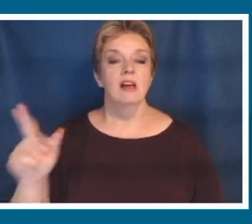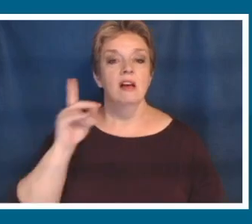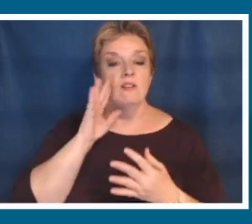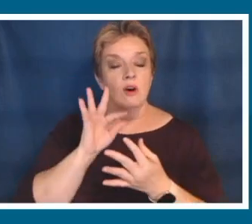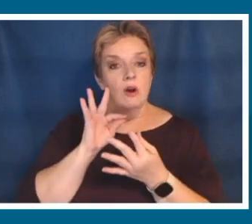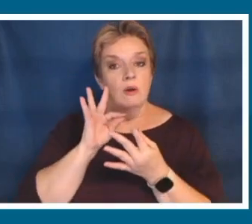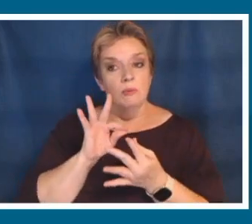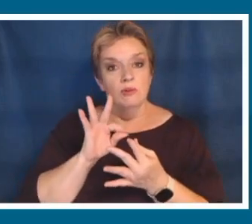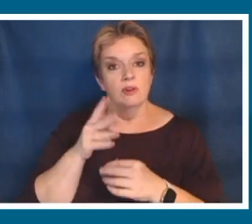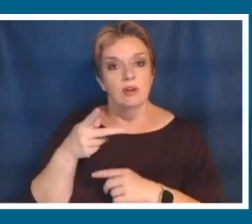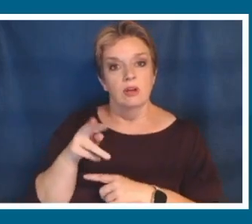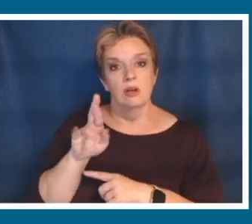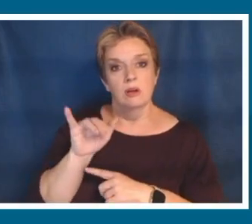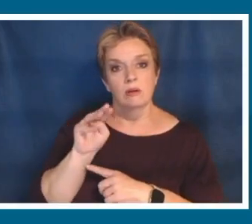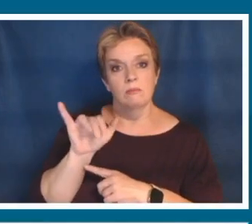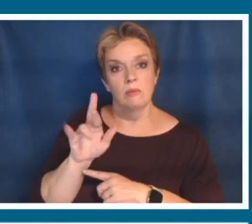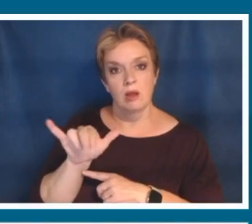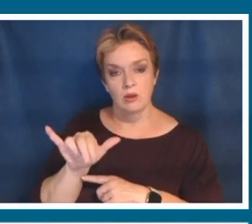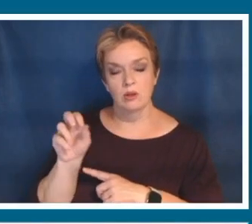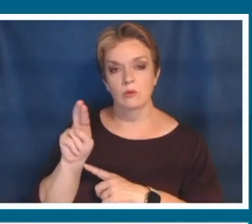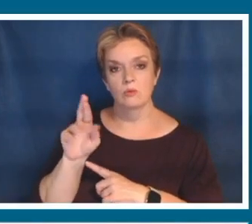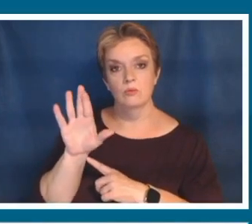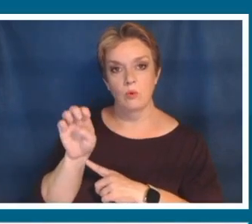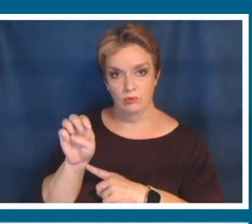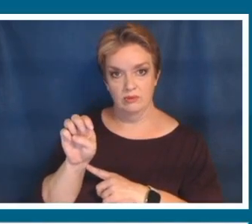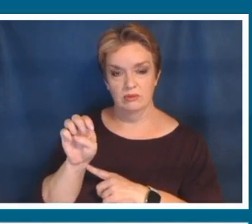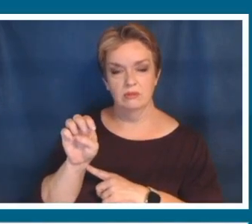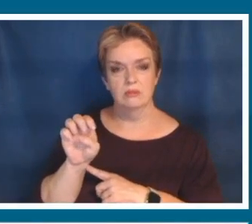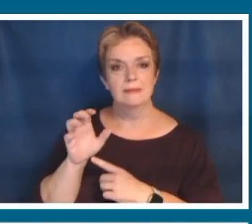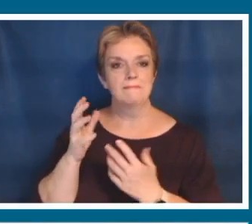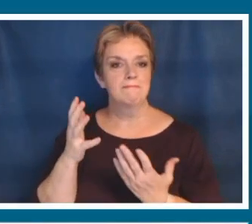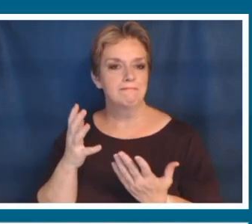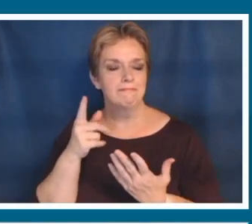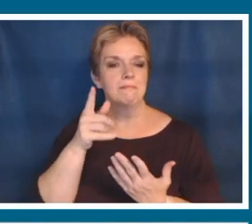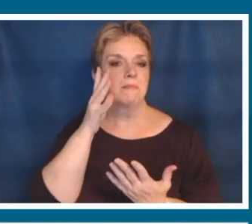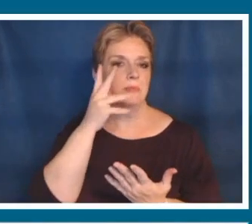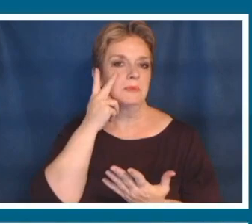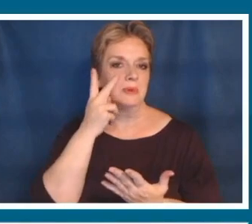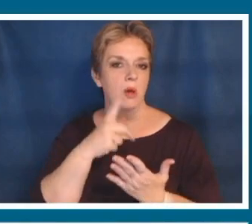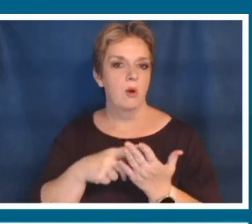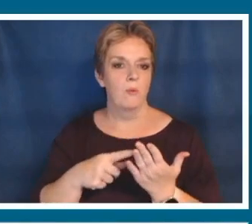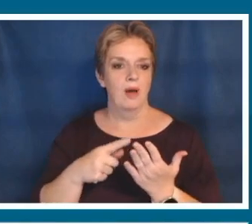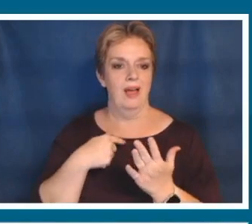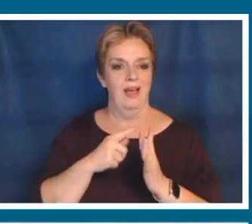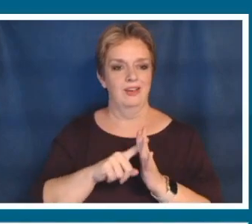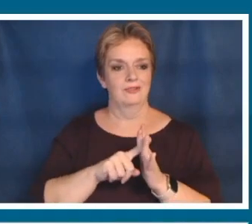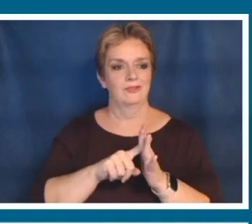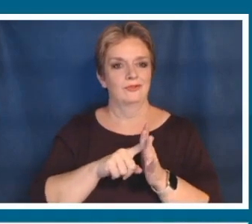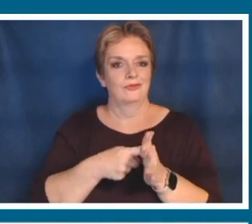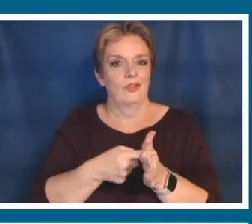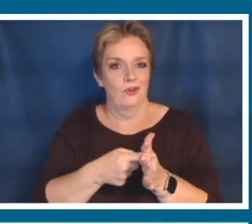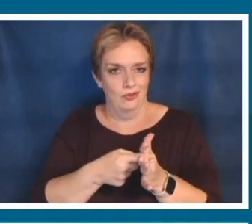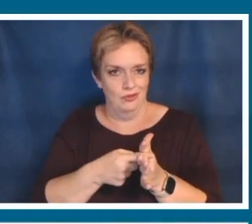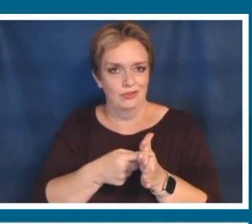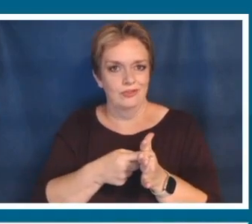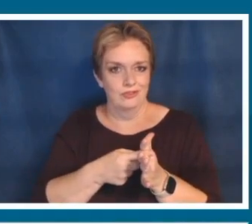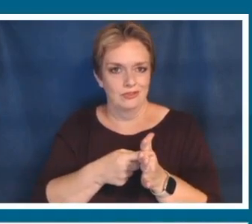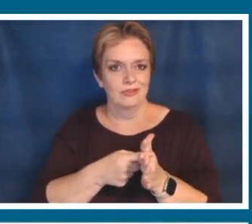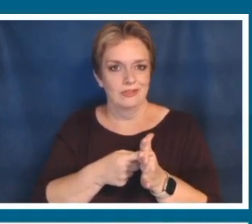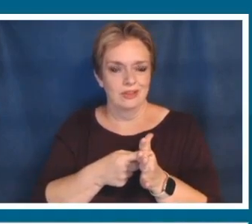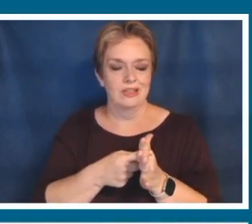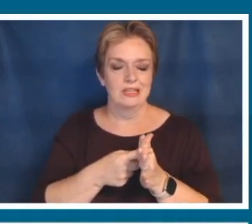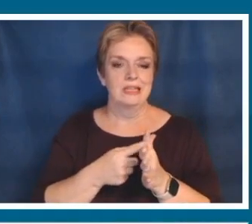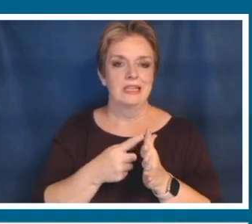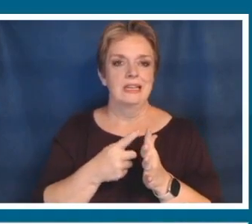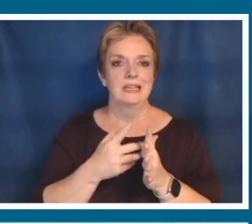that what I started out with, and I'm going to continue to speak about this set of primary